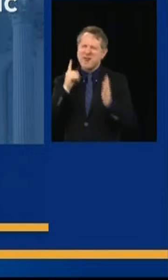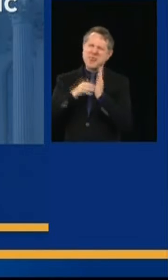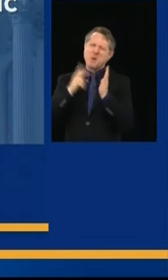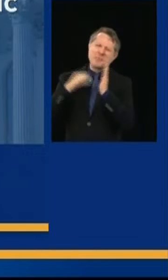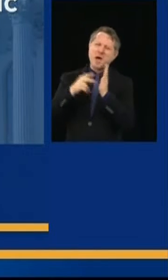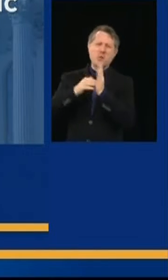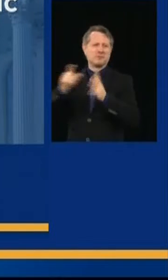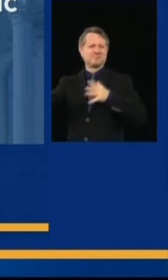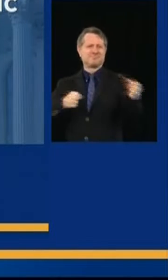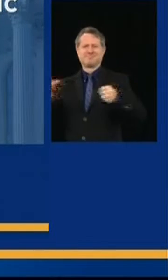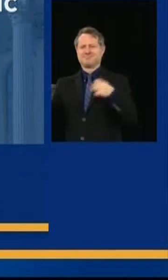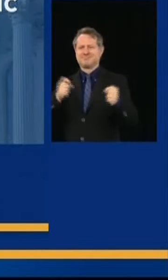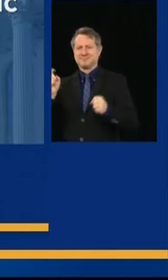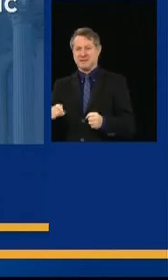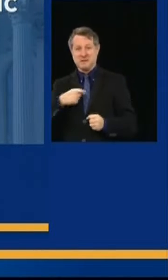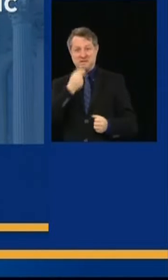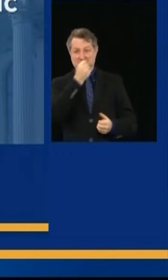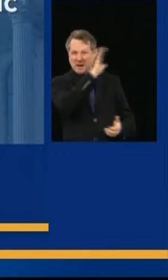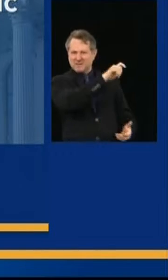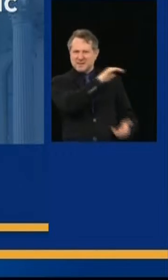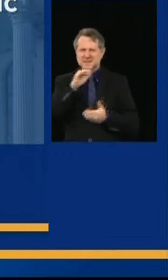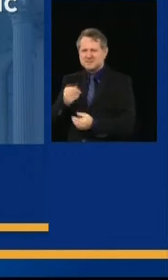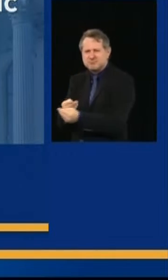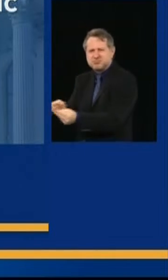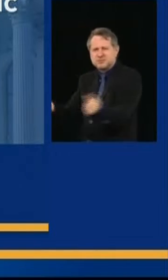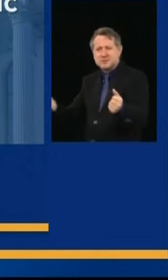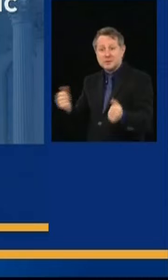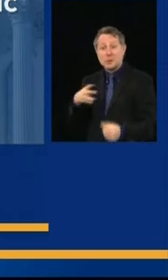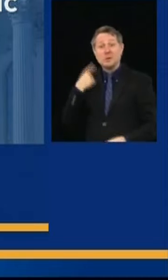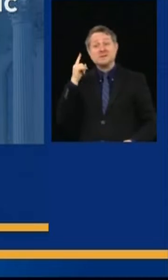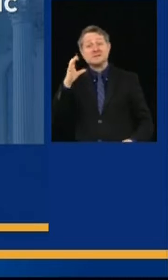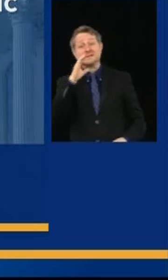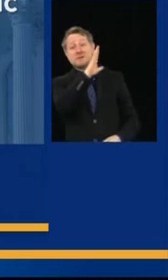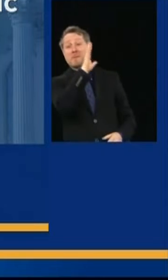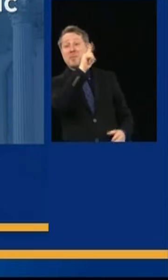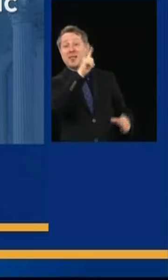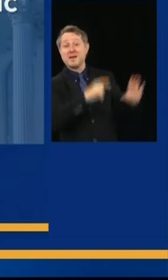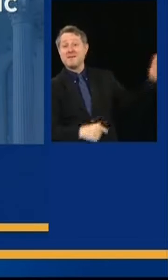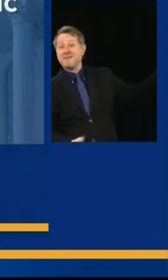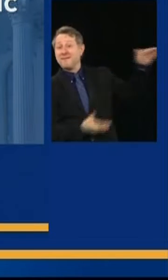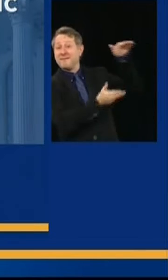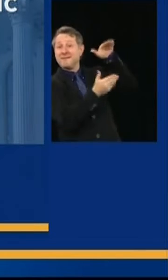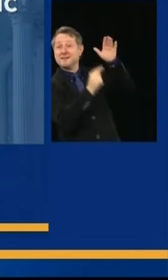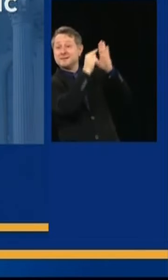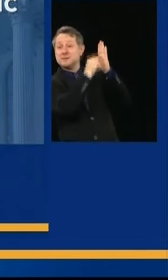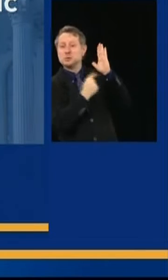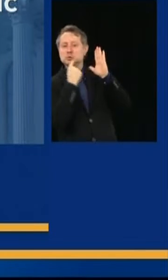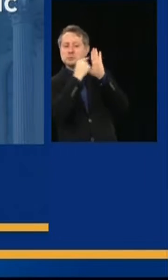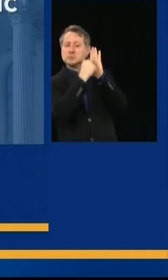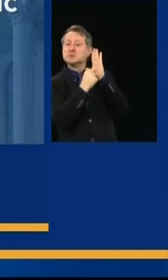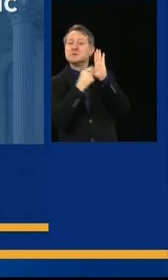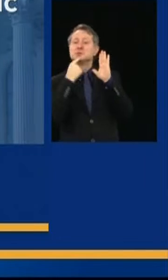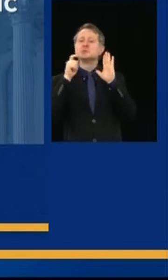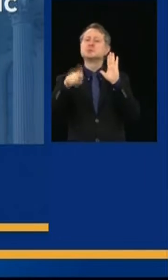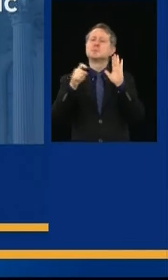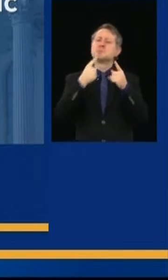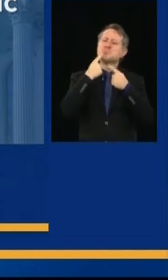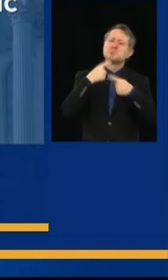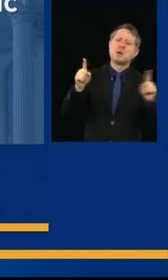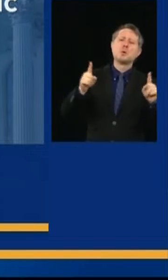need funding for that. The Washington bill should finally provide a real economic